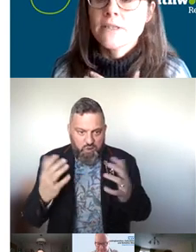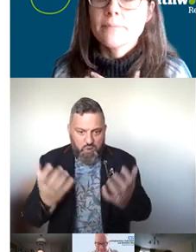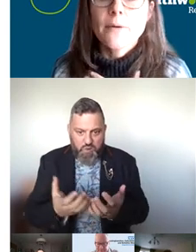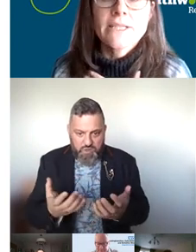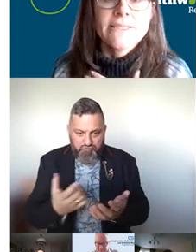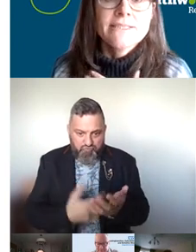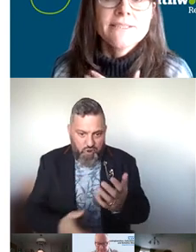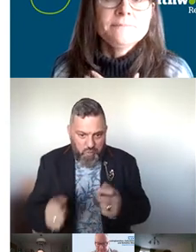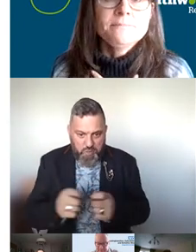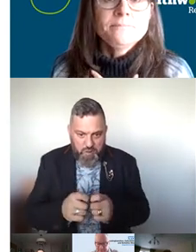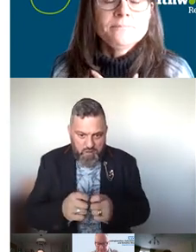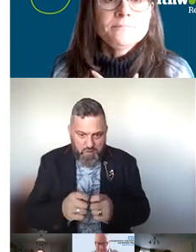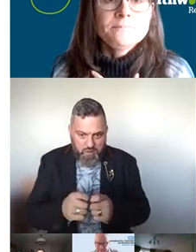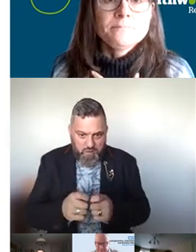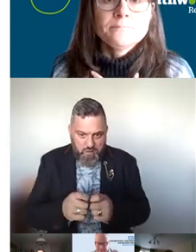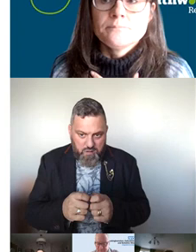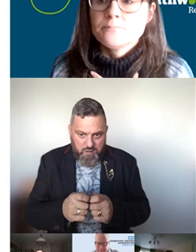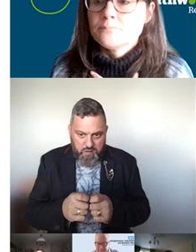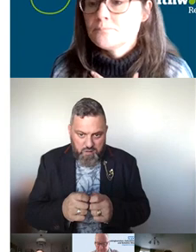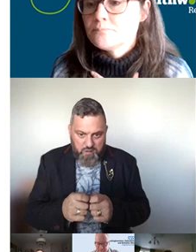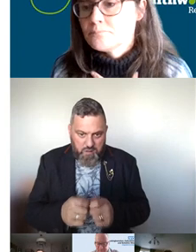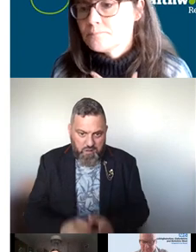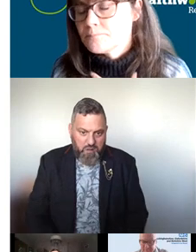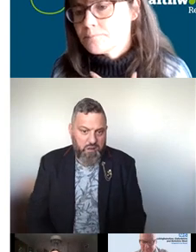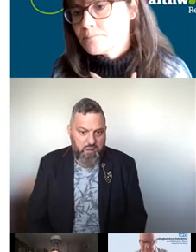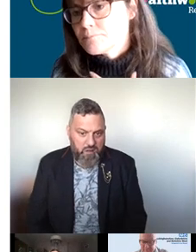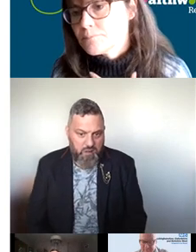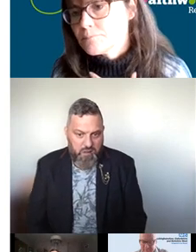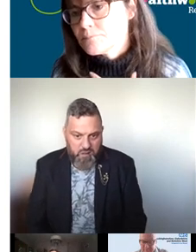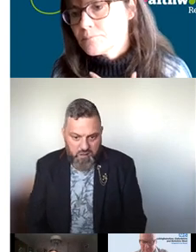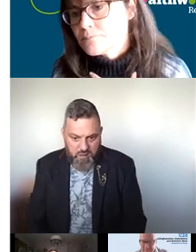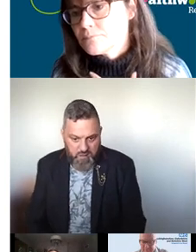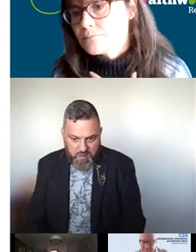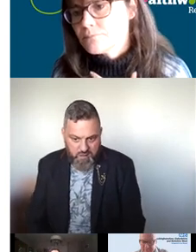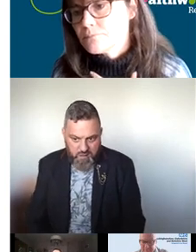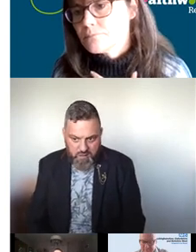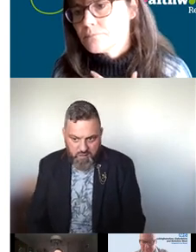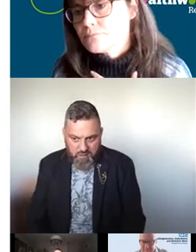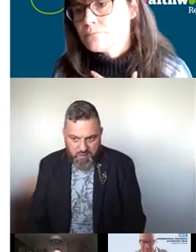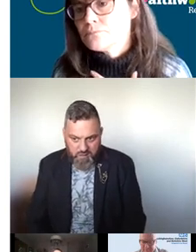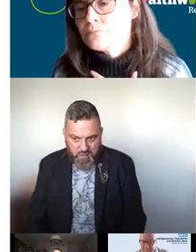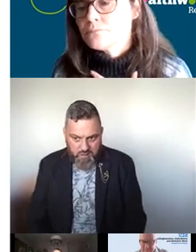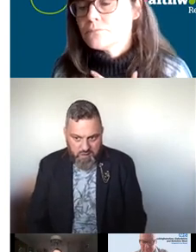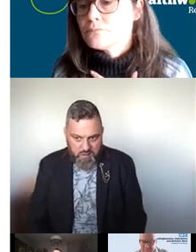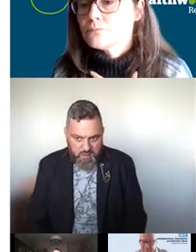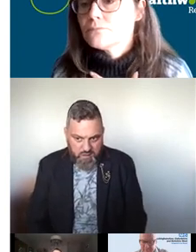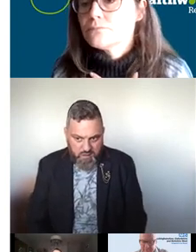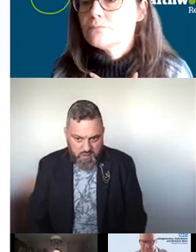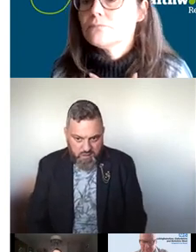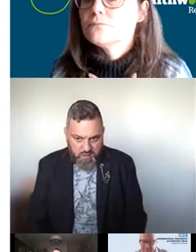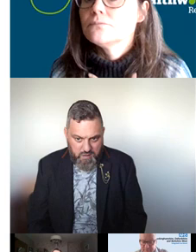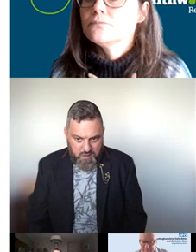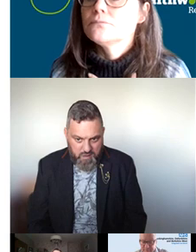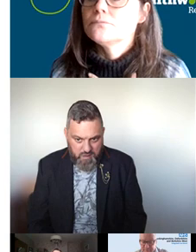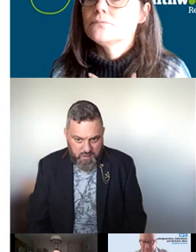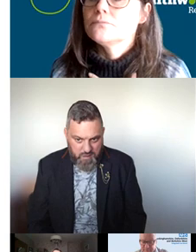Rob, Bowen? Yeah, happy to start. So again, the